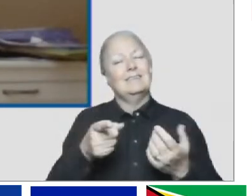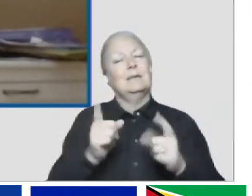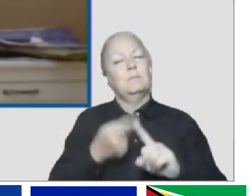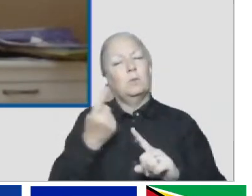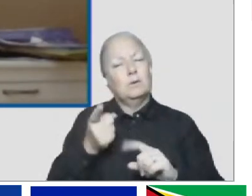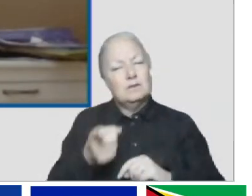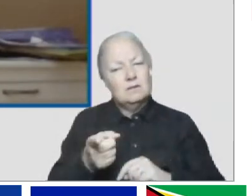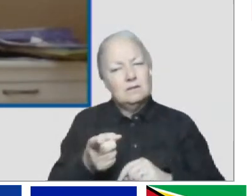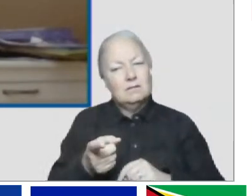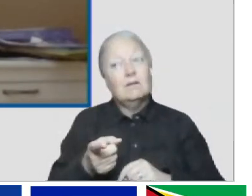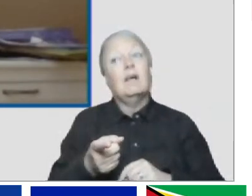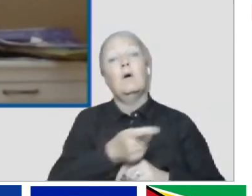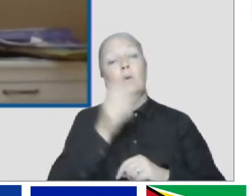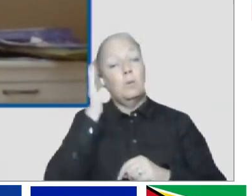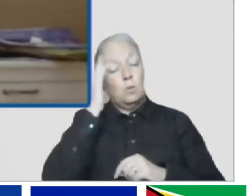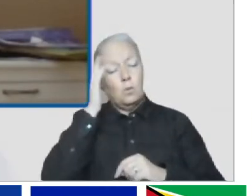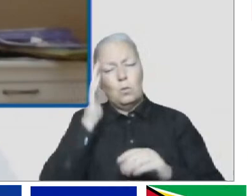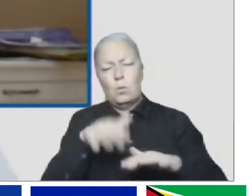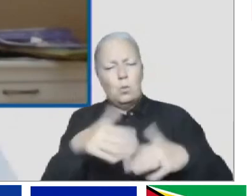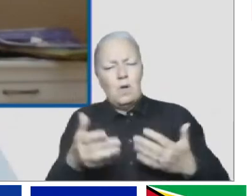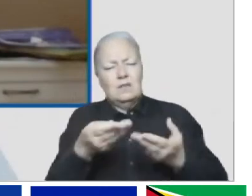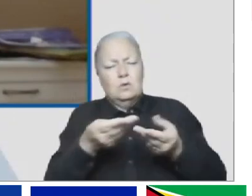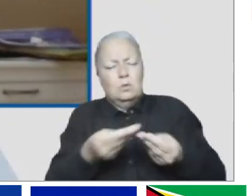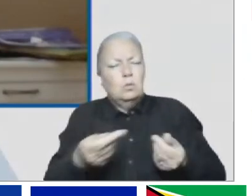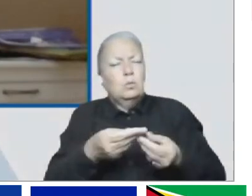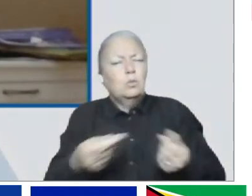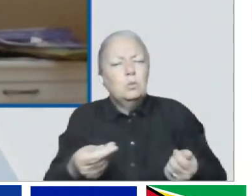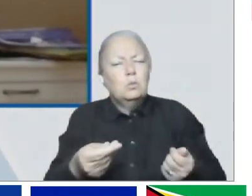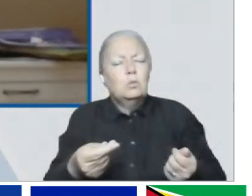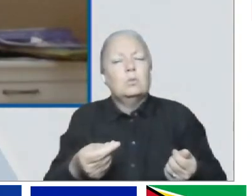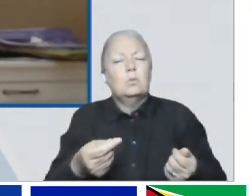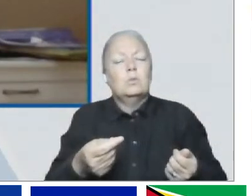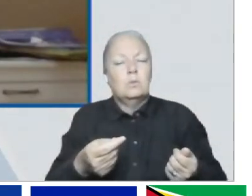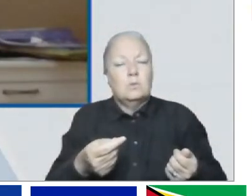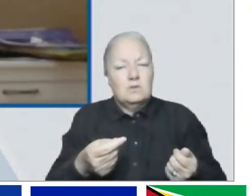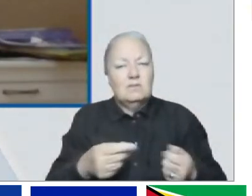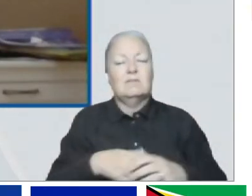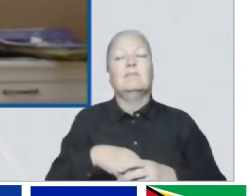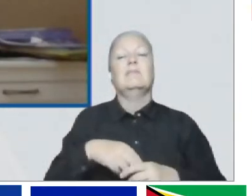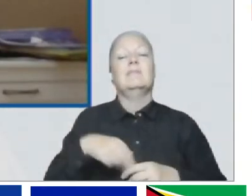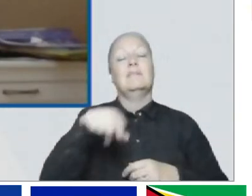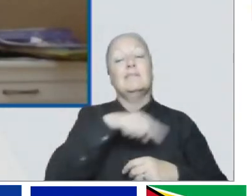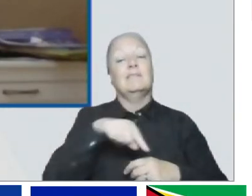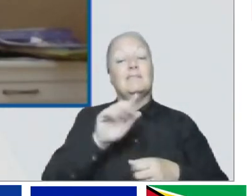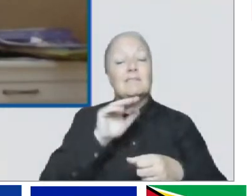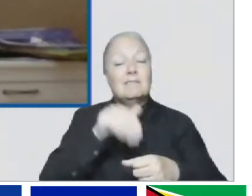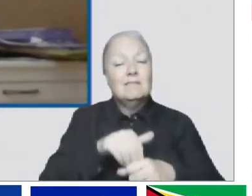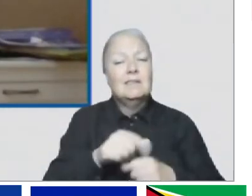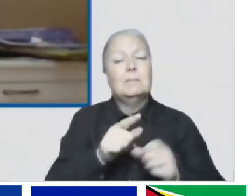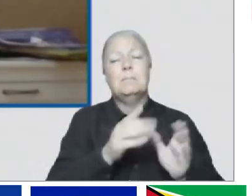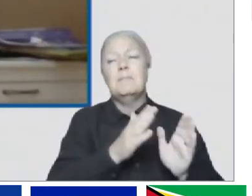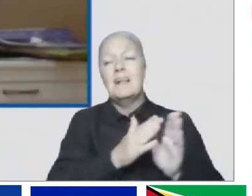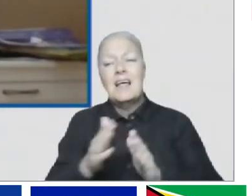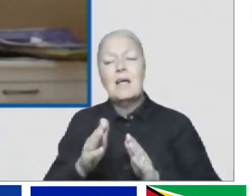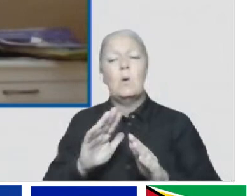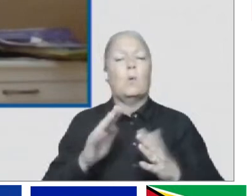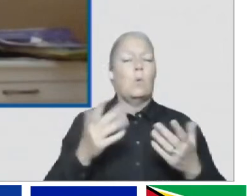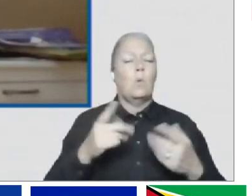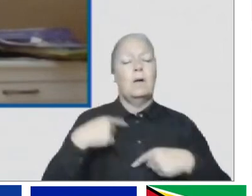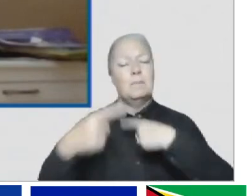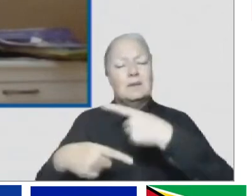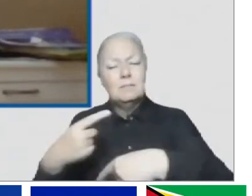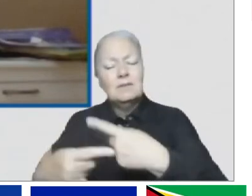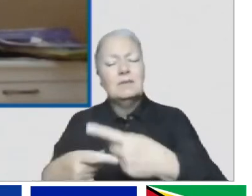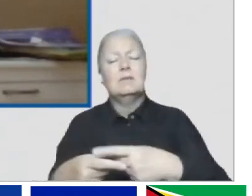the various other actors who are involved there. They're involved in planning, they're involved in implementation, they're also making the other actors accountable.